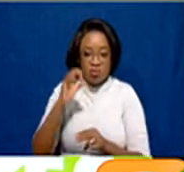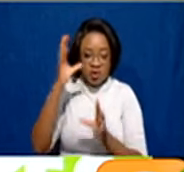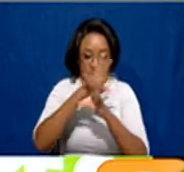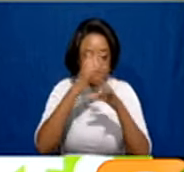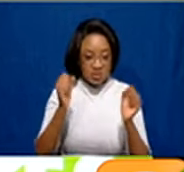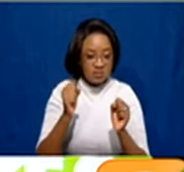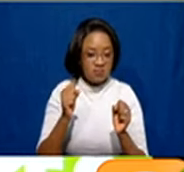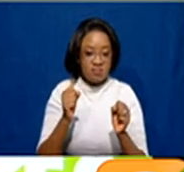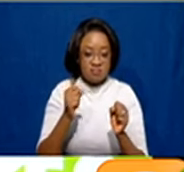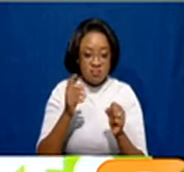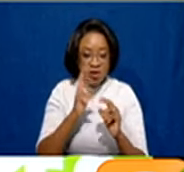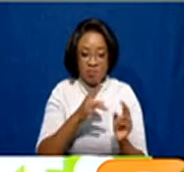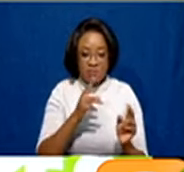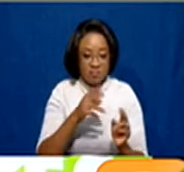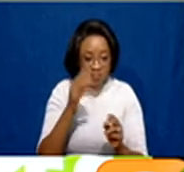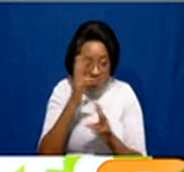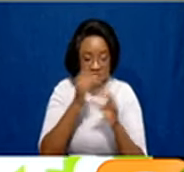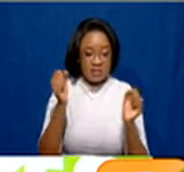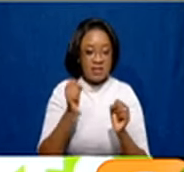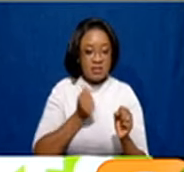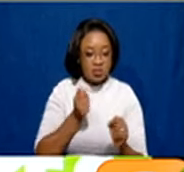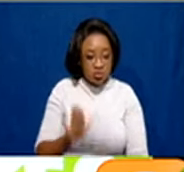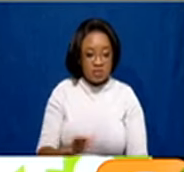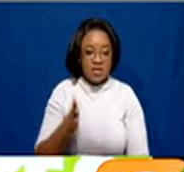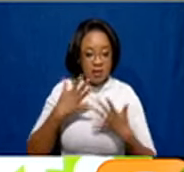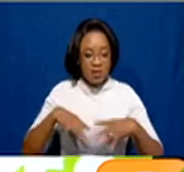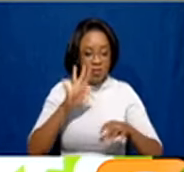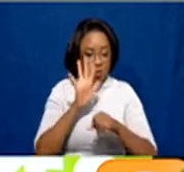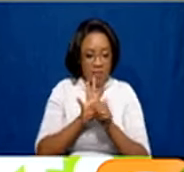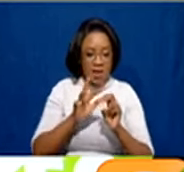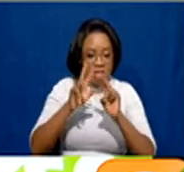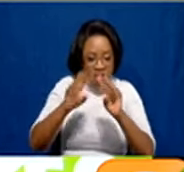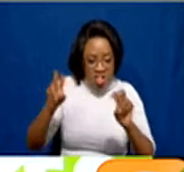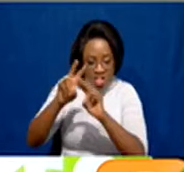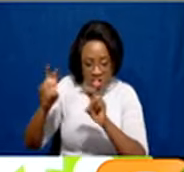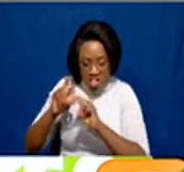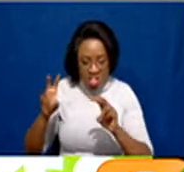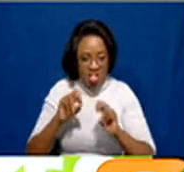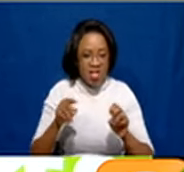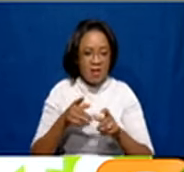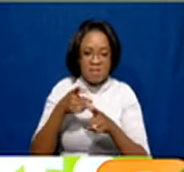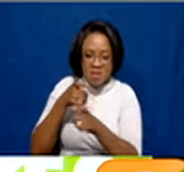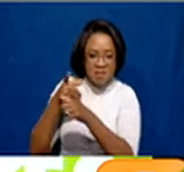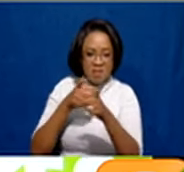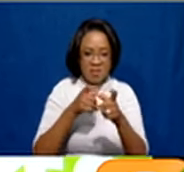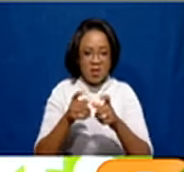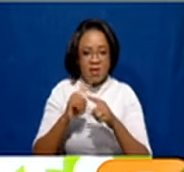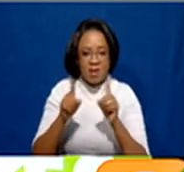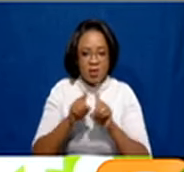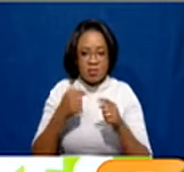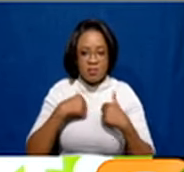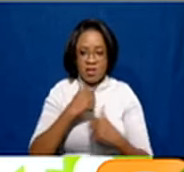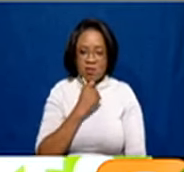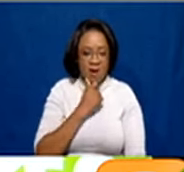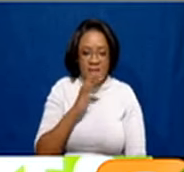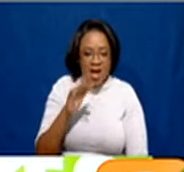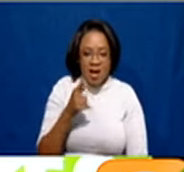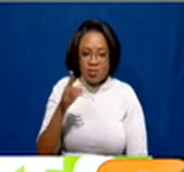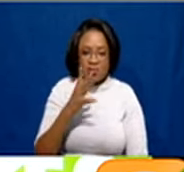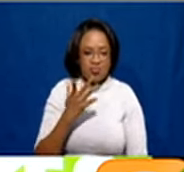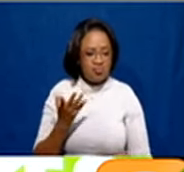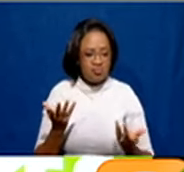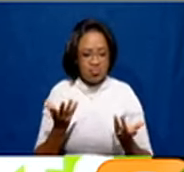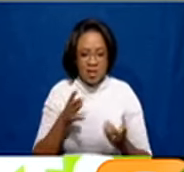president, comes with a lot of scrutiny and criticism. And I wonder how you deal with it,